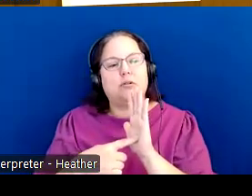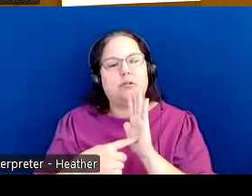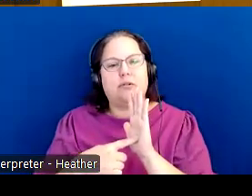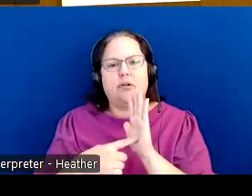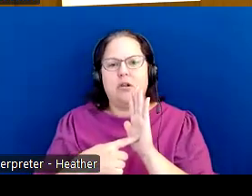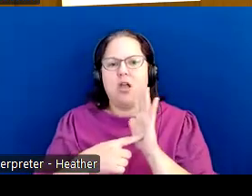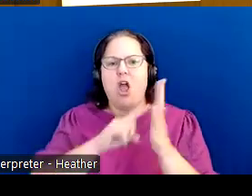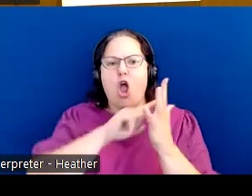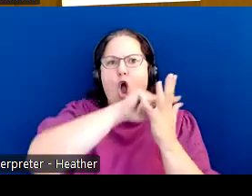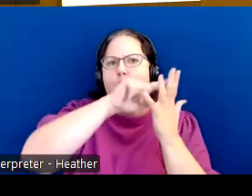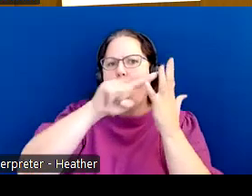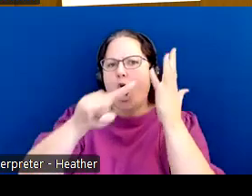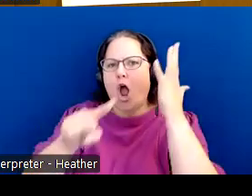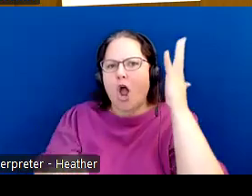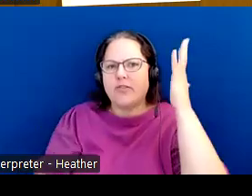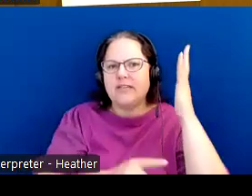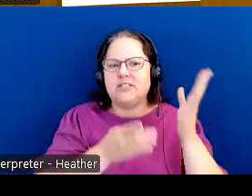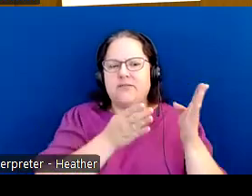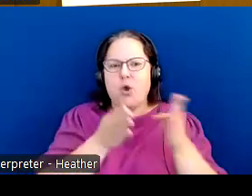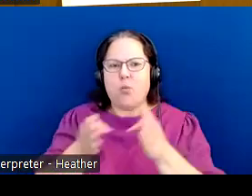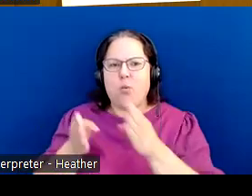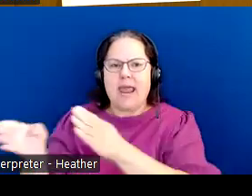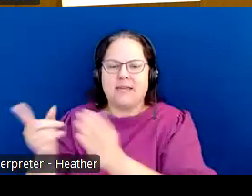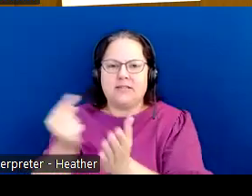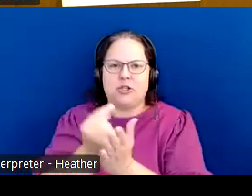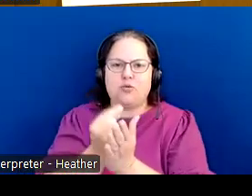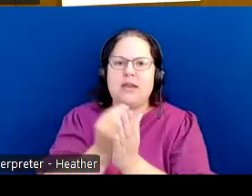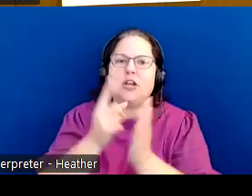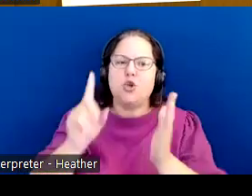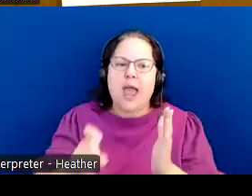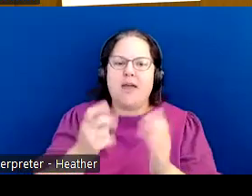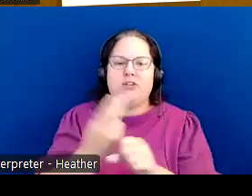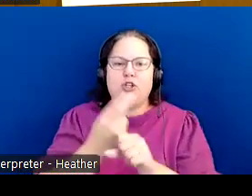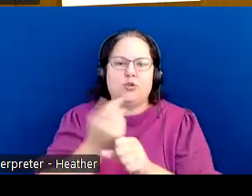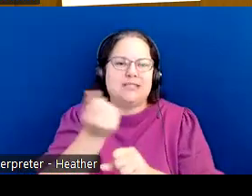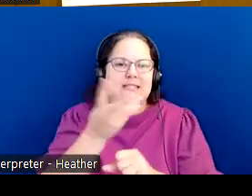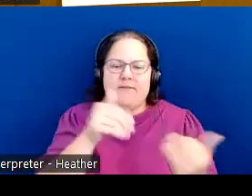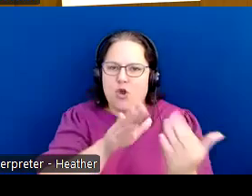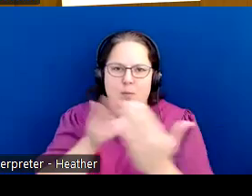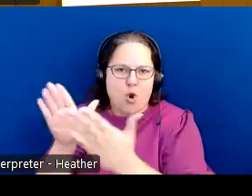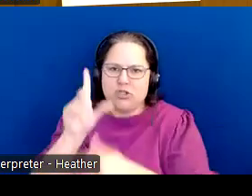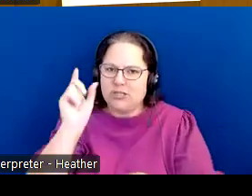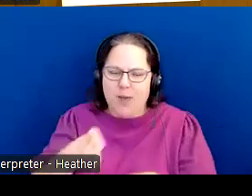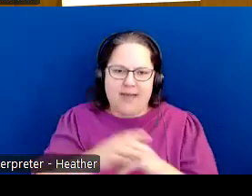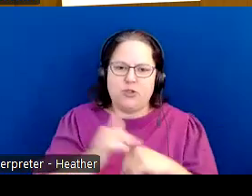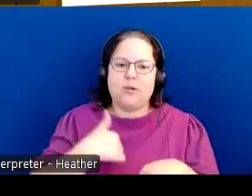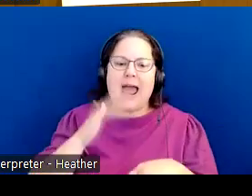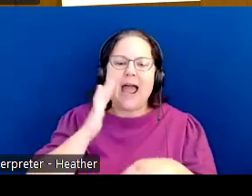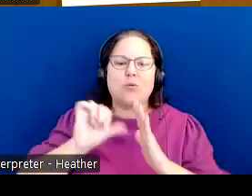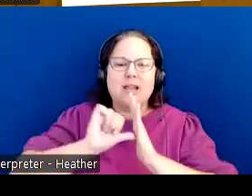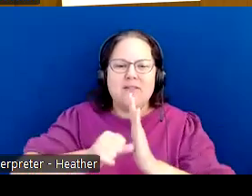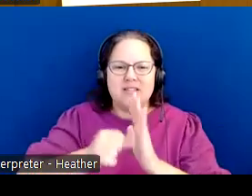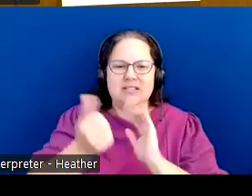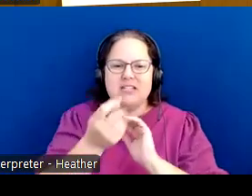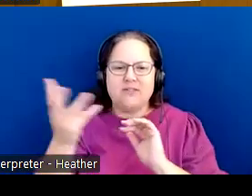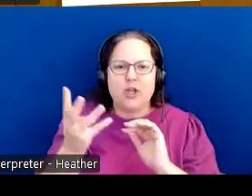these different modalities in treating burn pain. It's got to be a multimodal approach. And I'm going to highlight a few of them as to where we've come